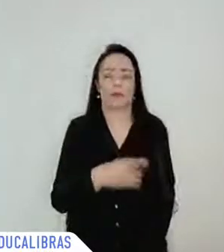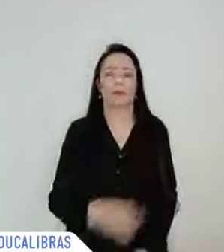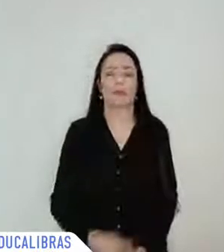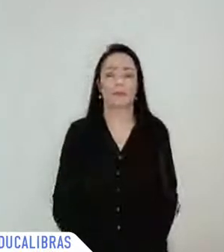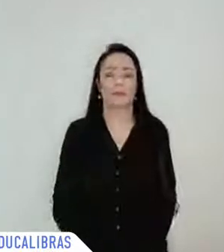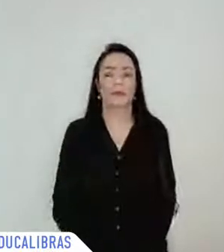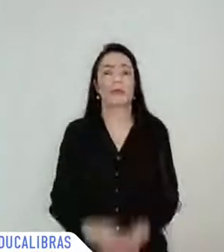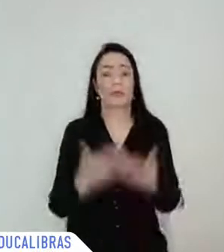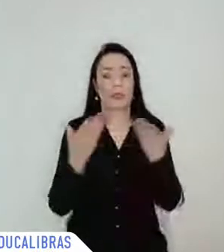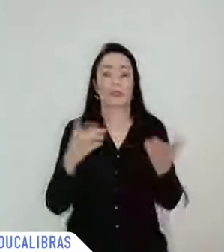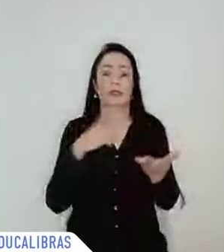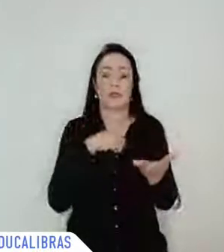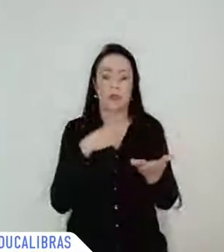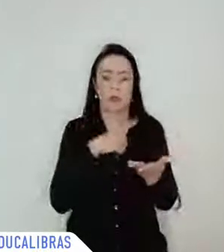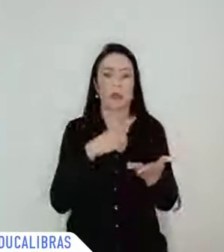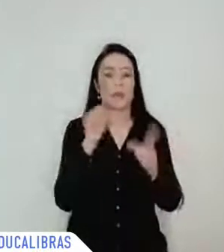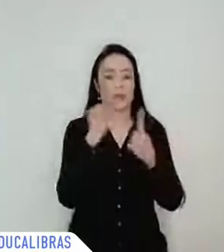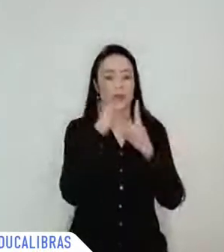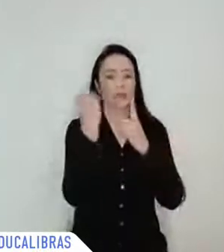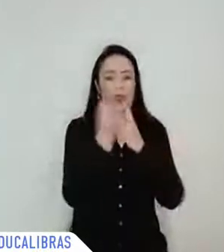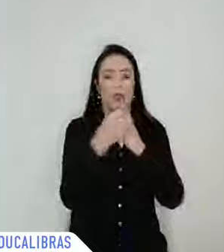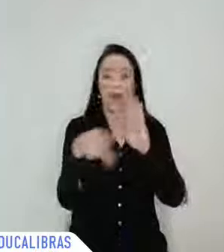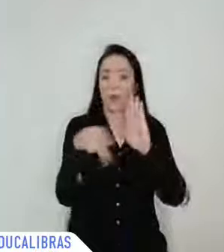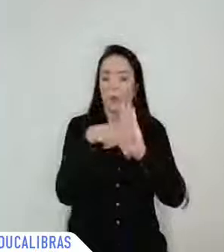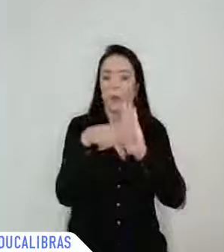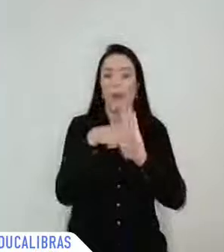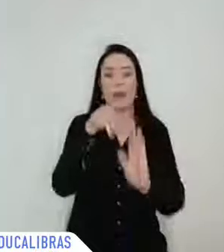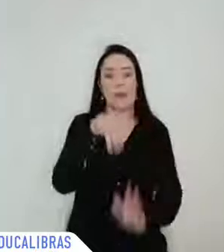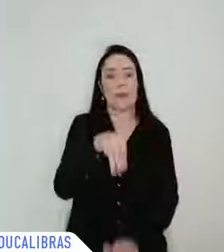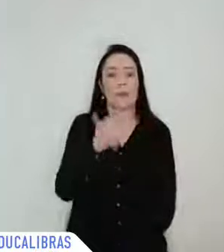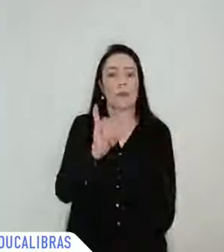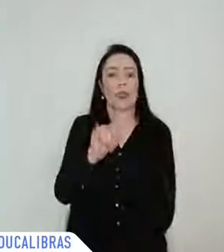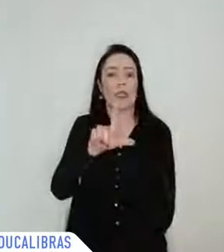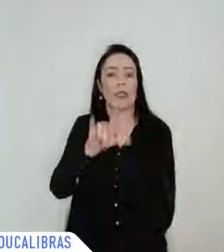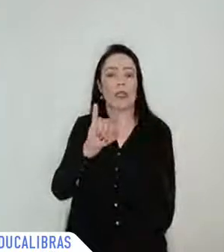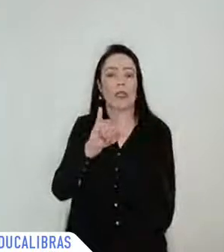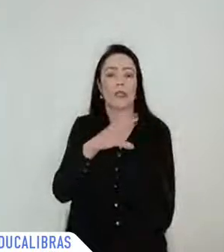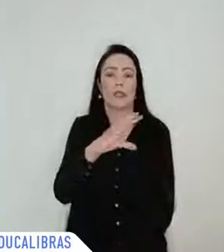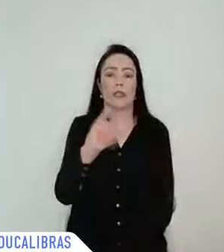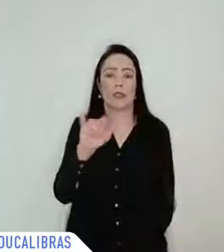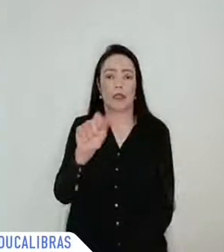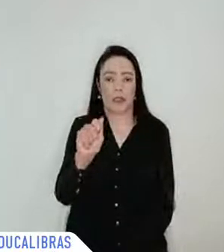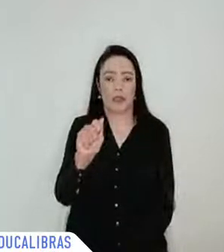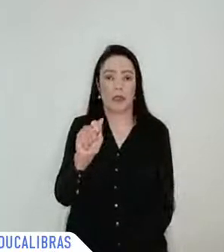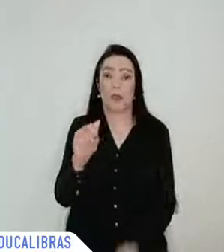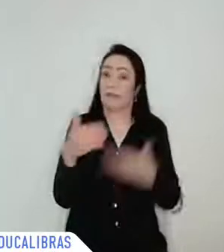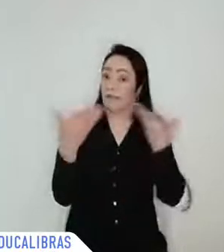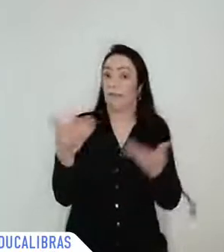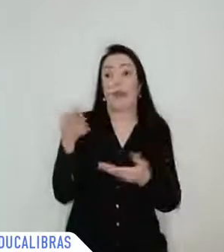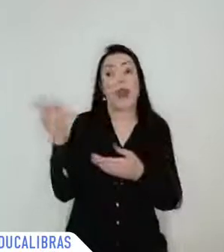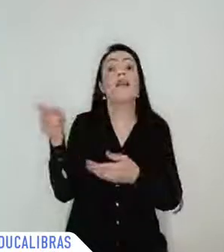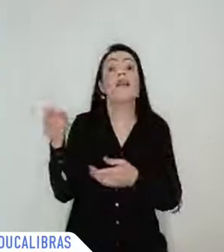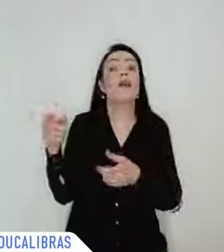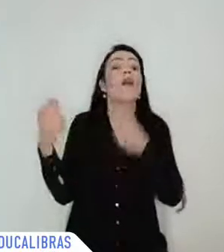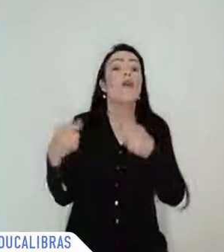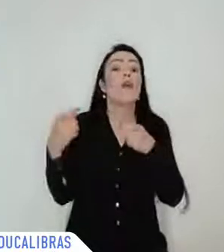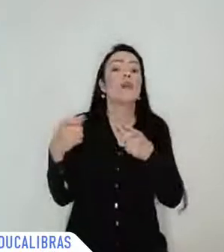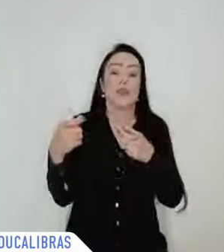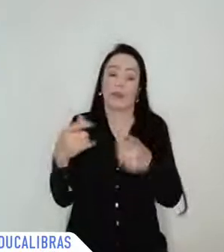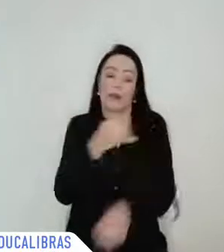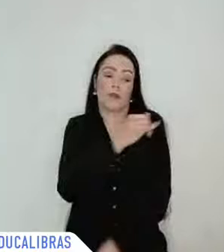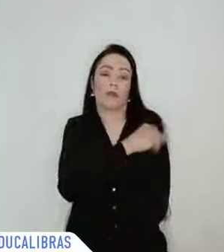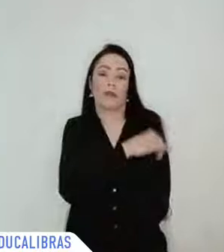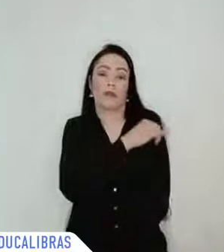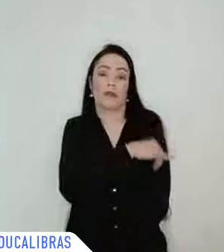that use hate and power as fuel. We have a militant society. No wonder he comes